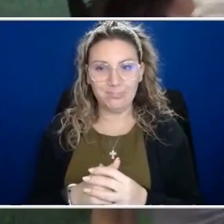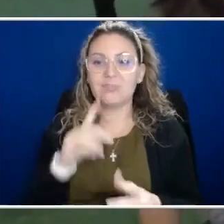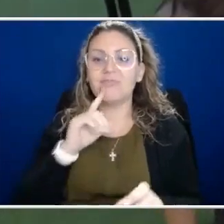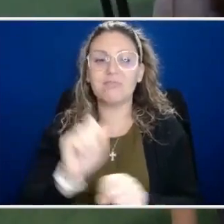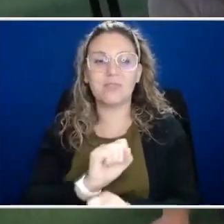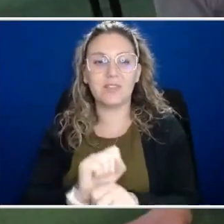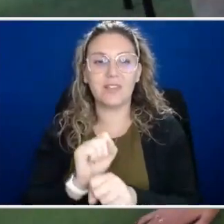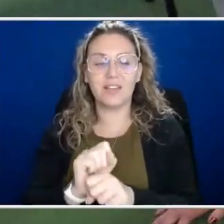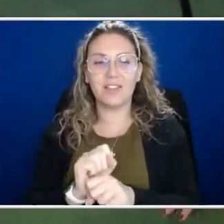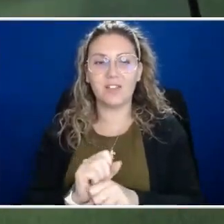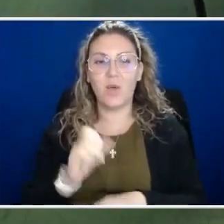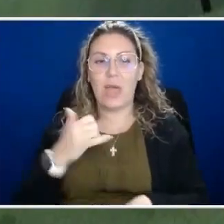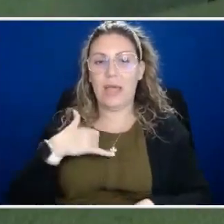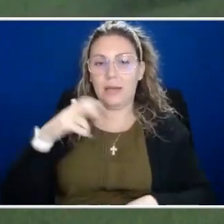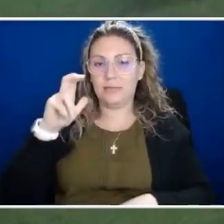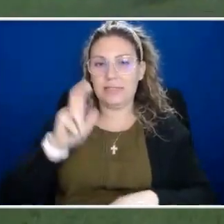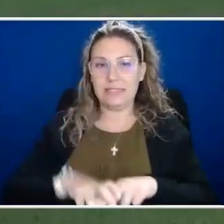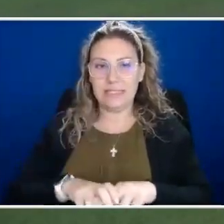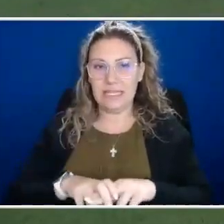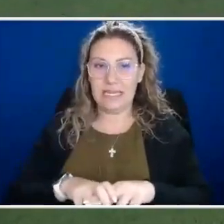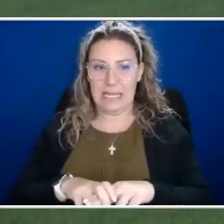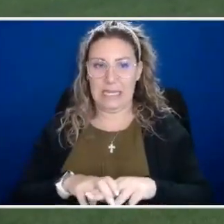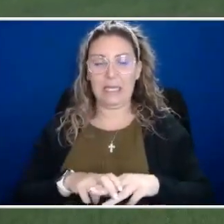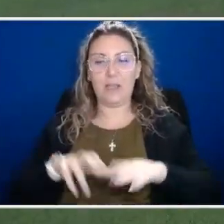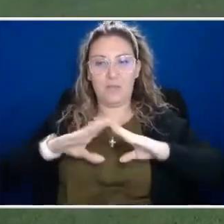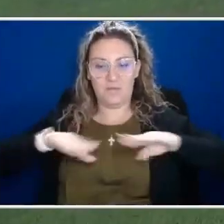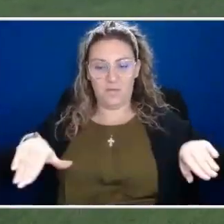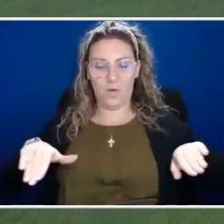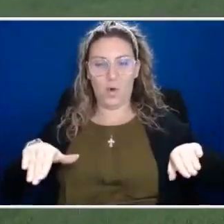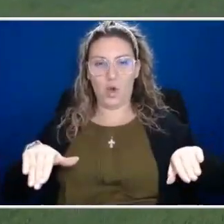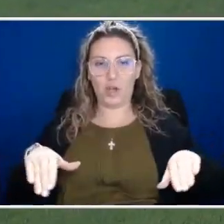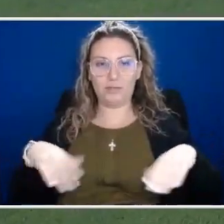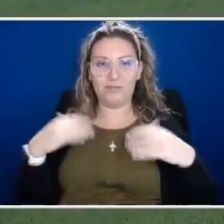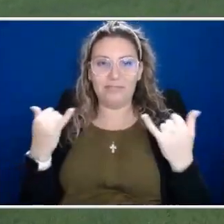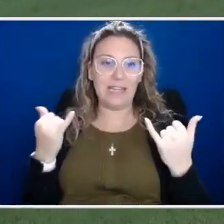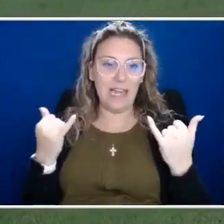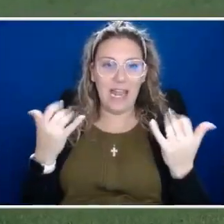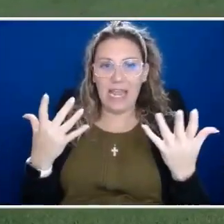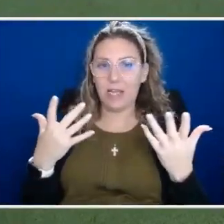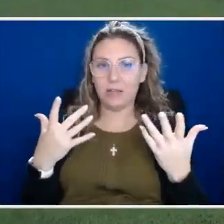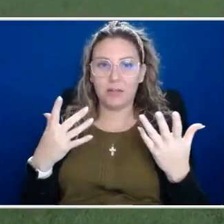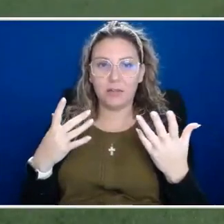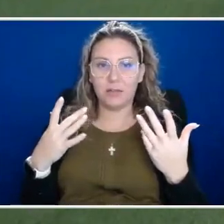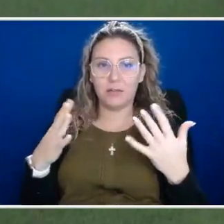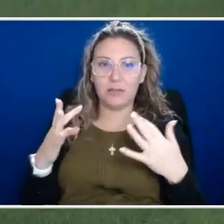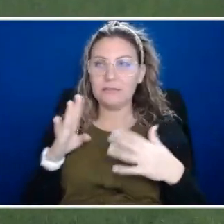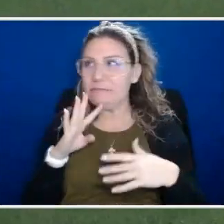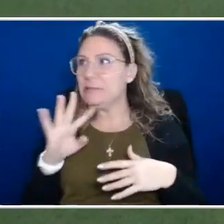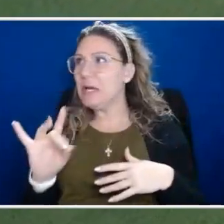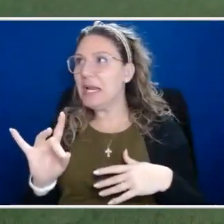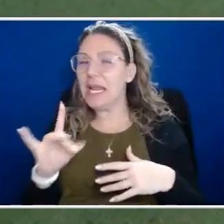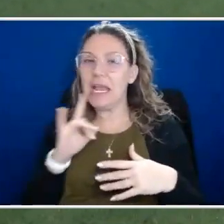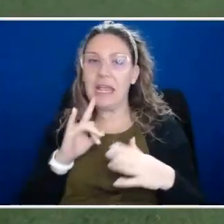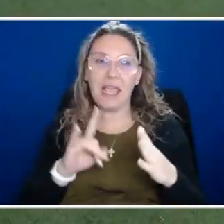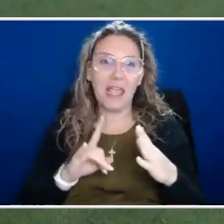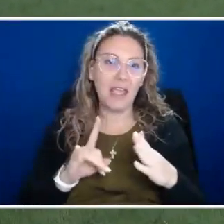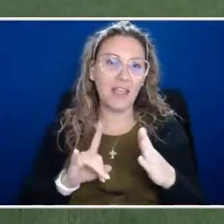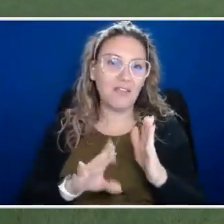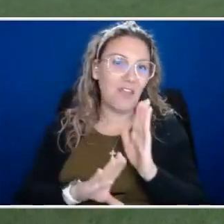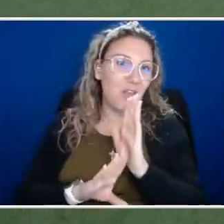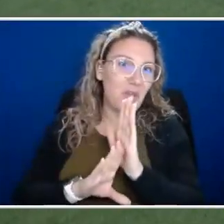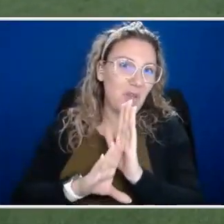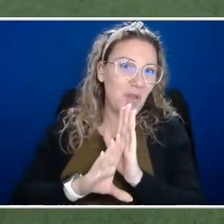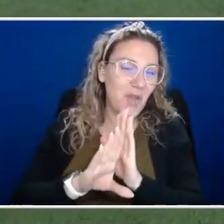on the floor. I know that even now at 48, I groan more when I'm getting in and out of